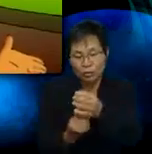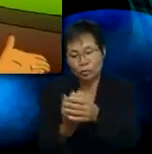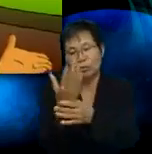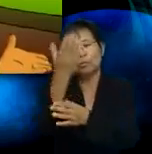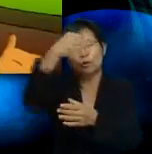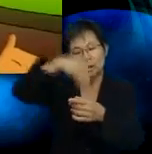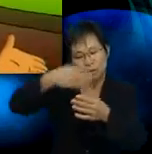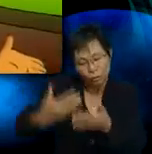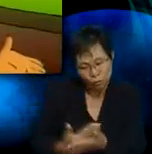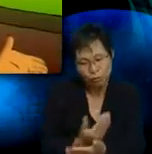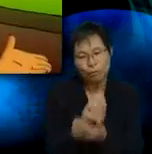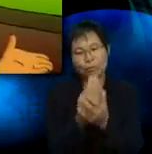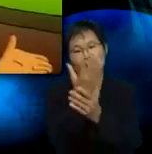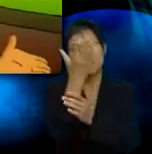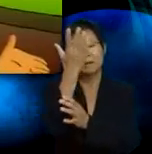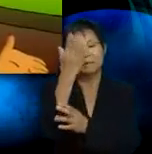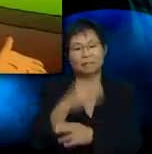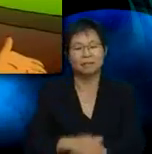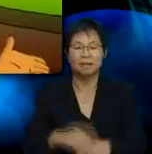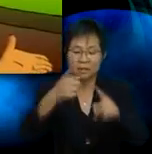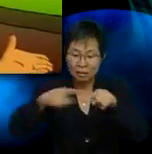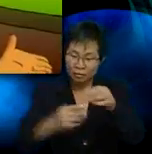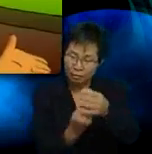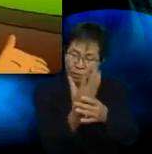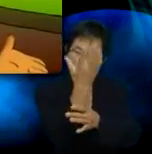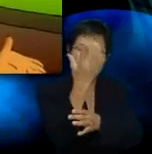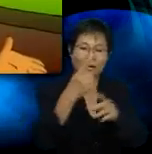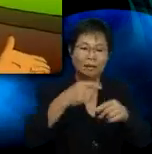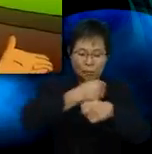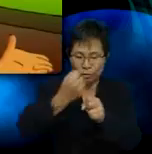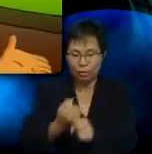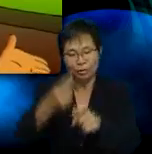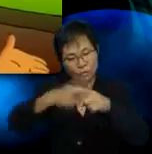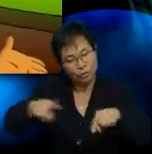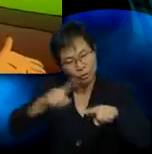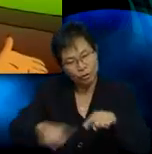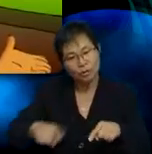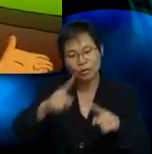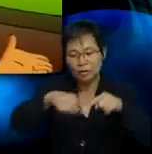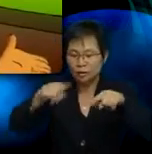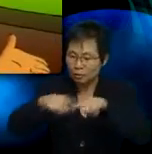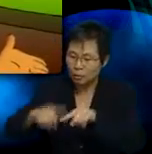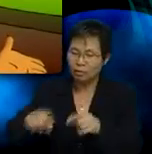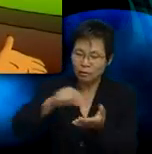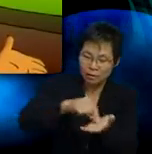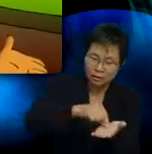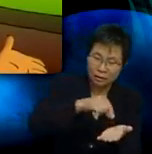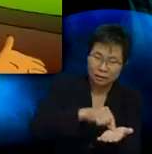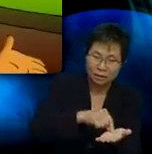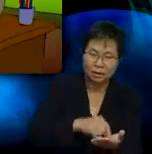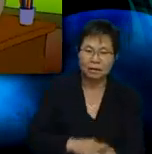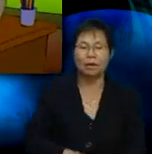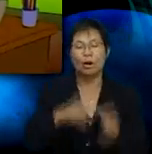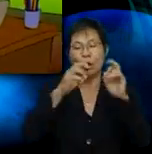grow into new plants. Different plants produce different kinds of seeds.